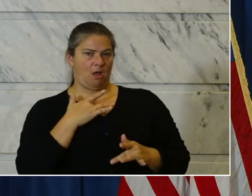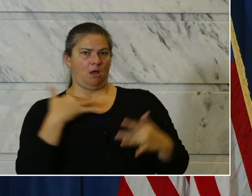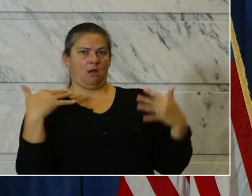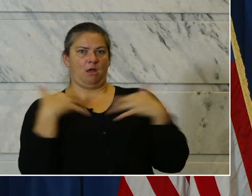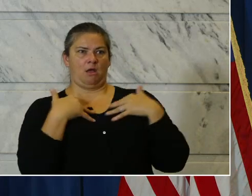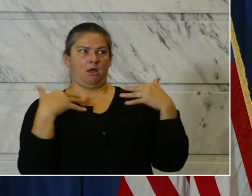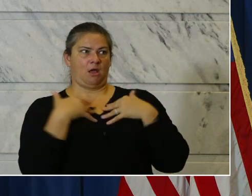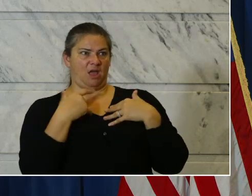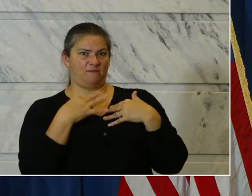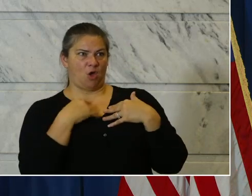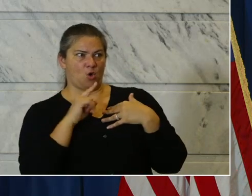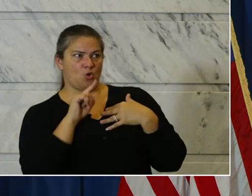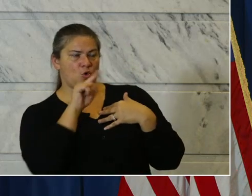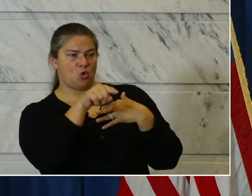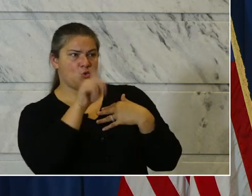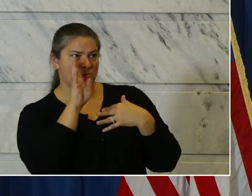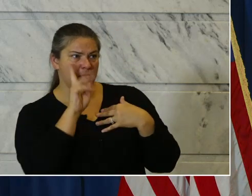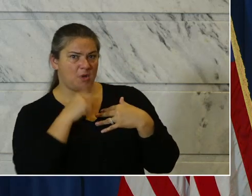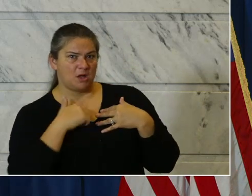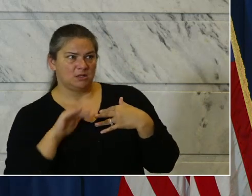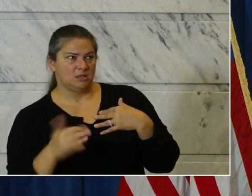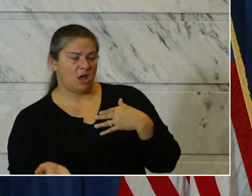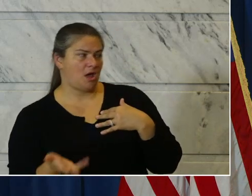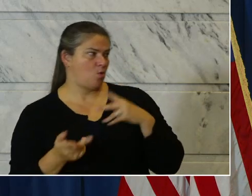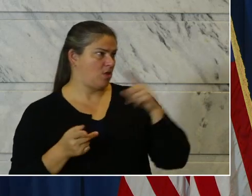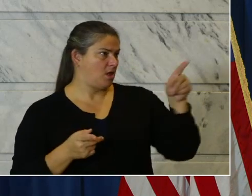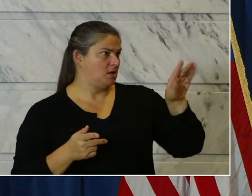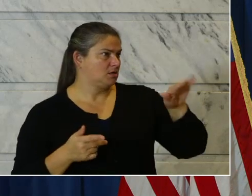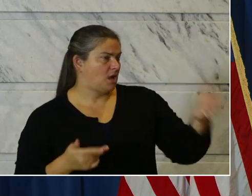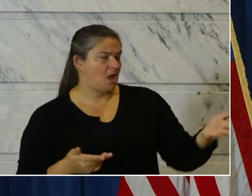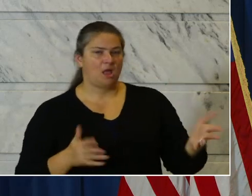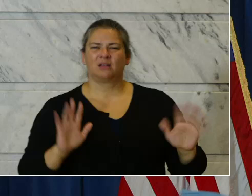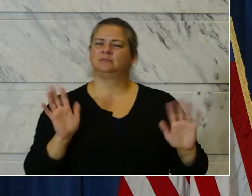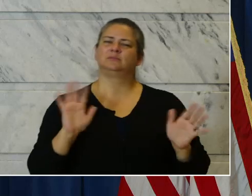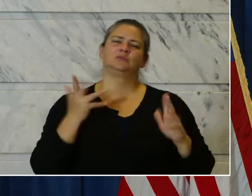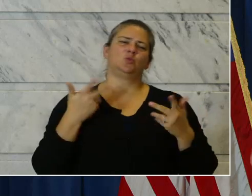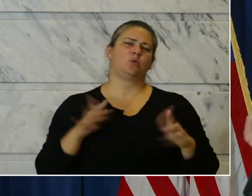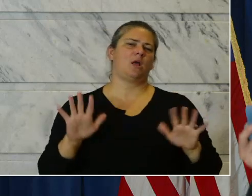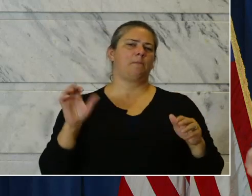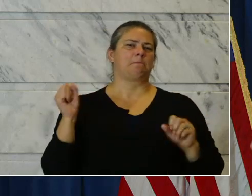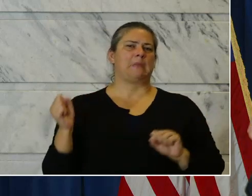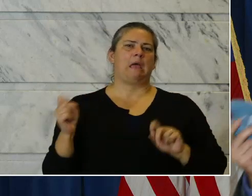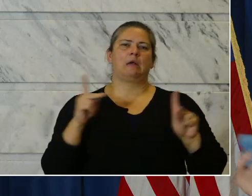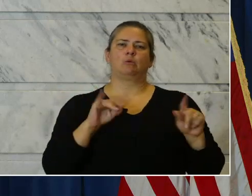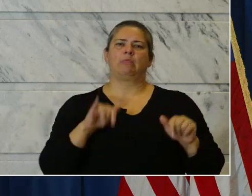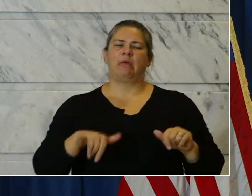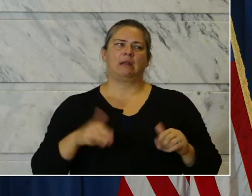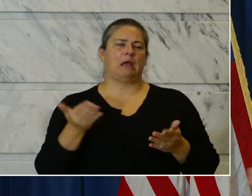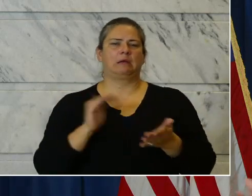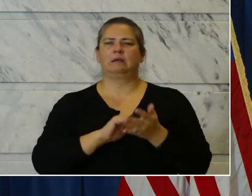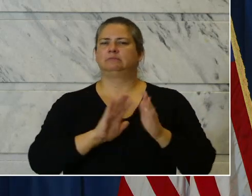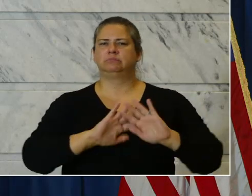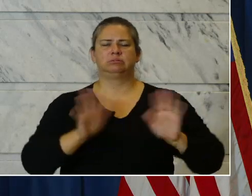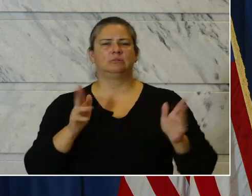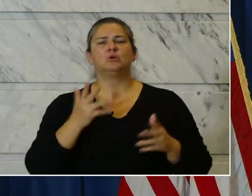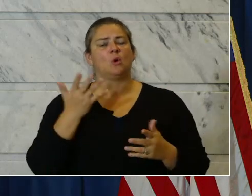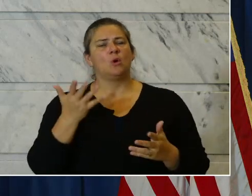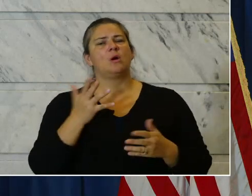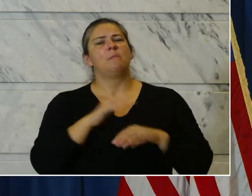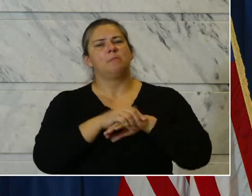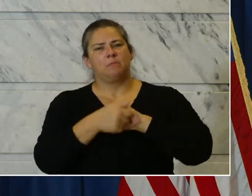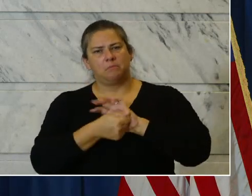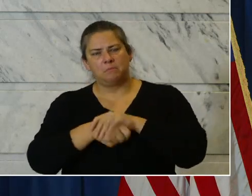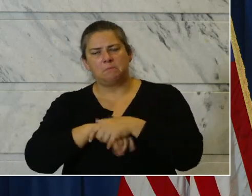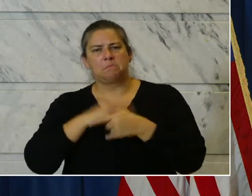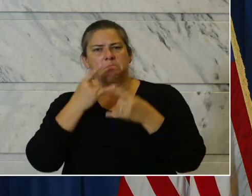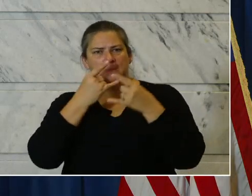going to have deaths, people will stop showing up. We'd rather not get there. So please follow the guidance, wear a mask, socially distance, wash your hands, and